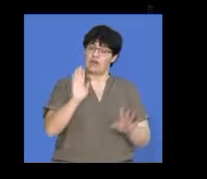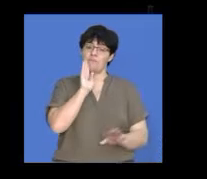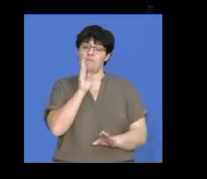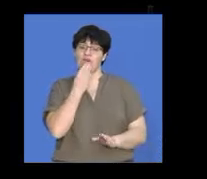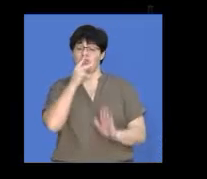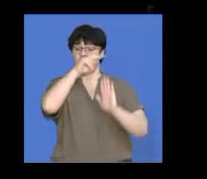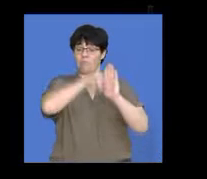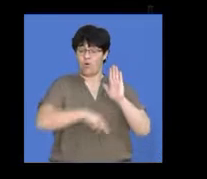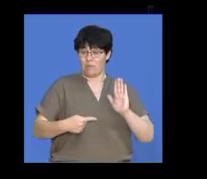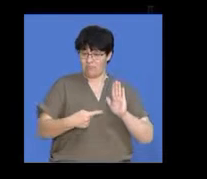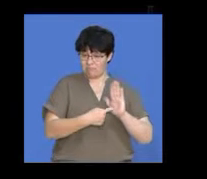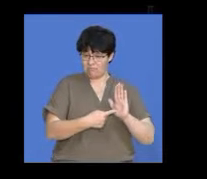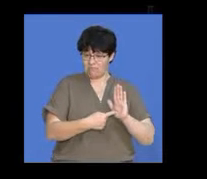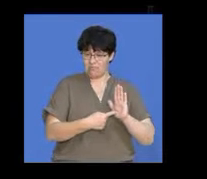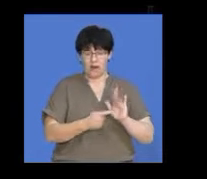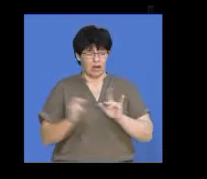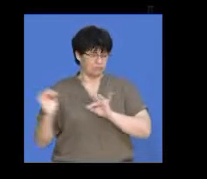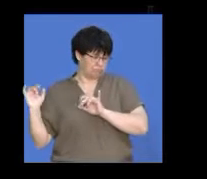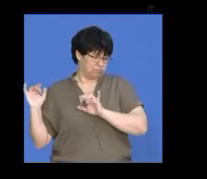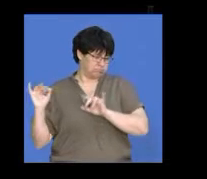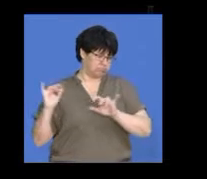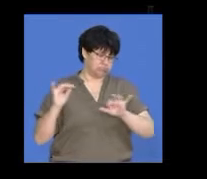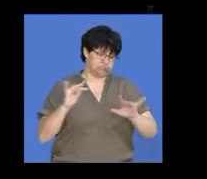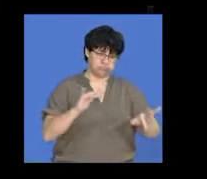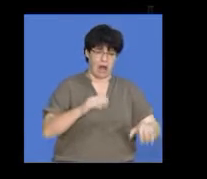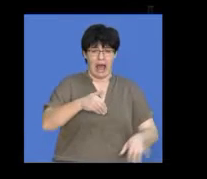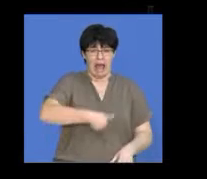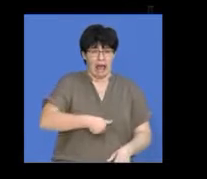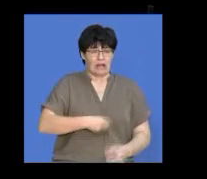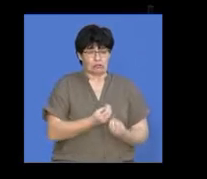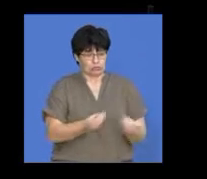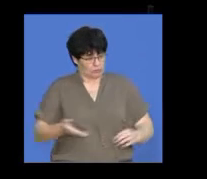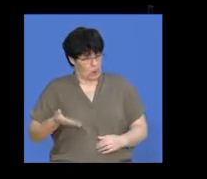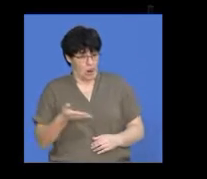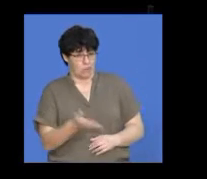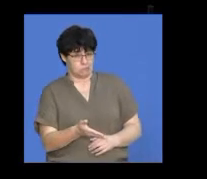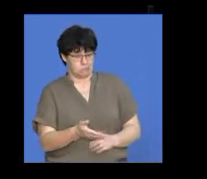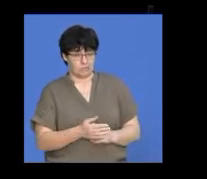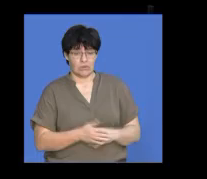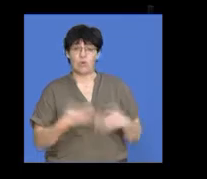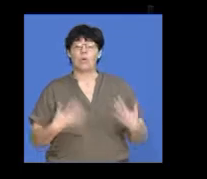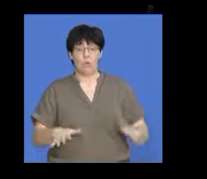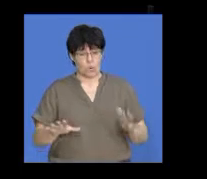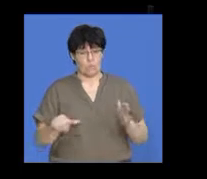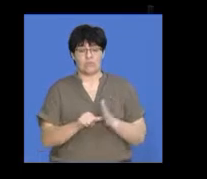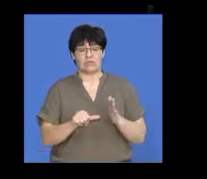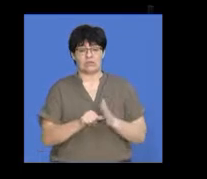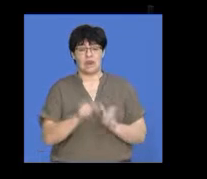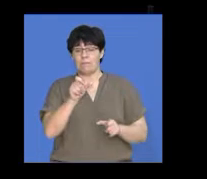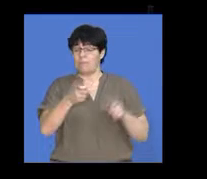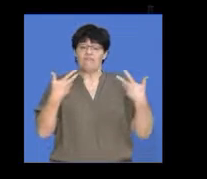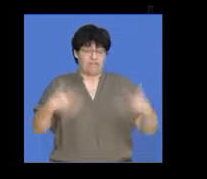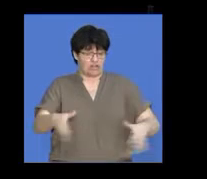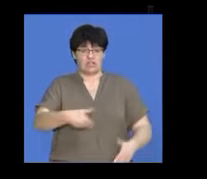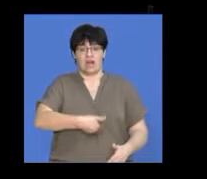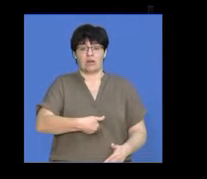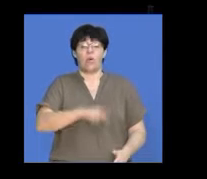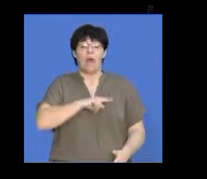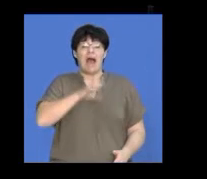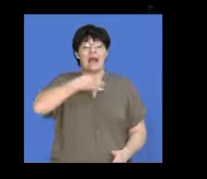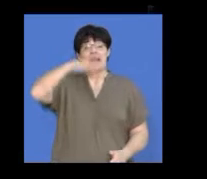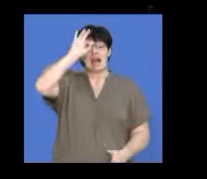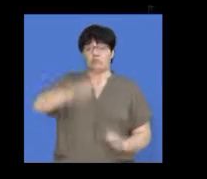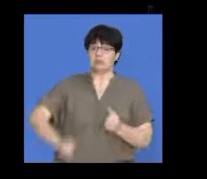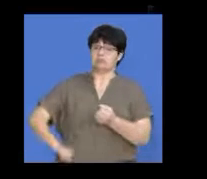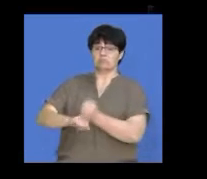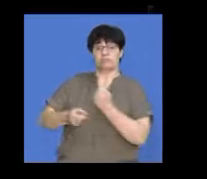program fed tens of thousands of hungry kids. Okay, again, this is very important. People were already hungry because the government was